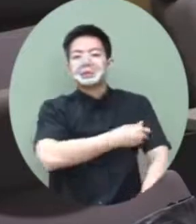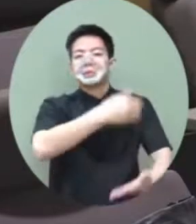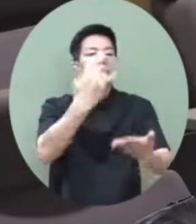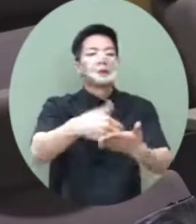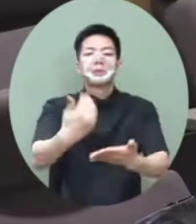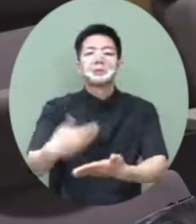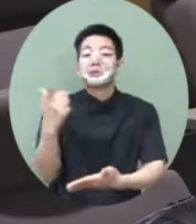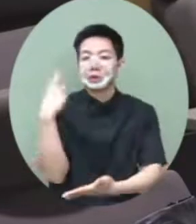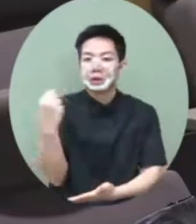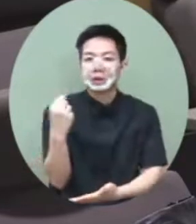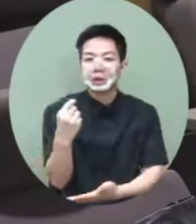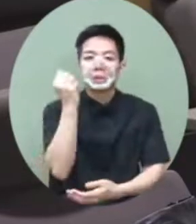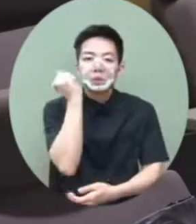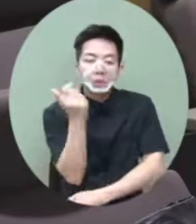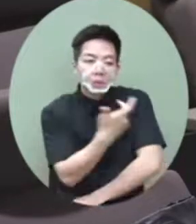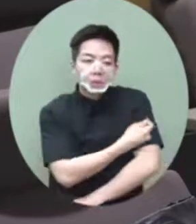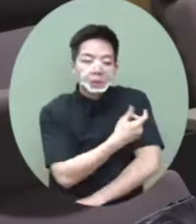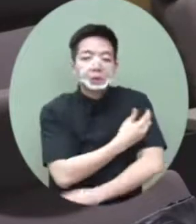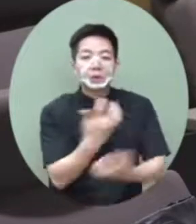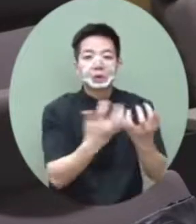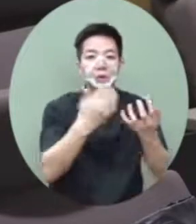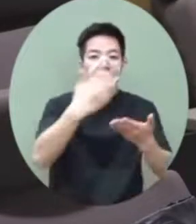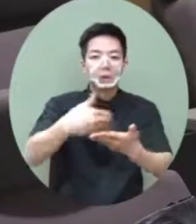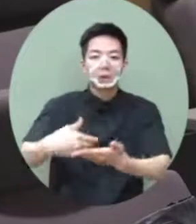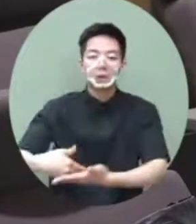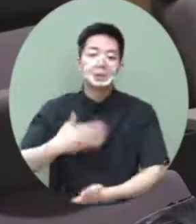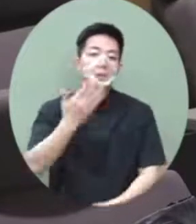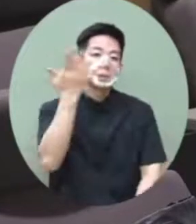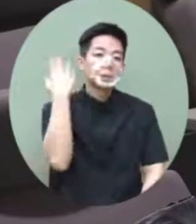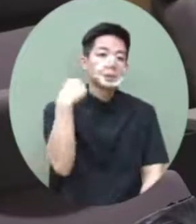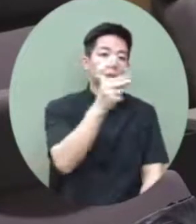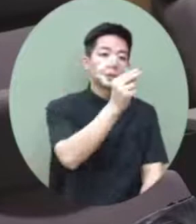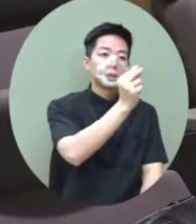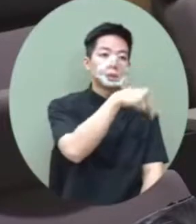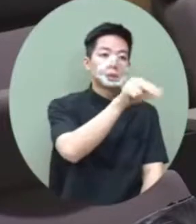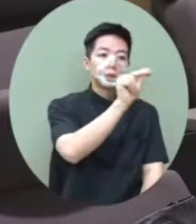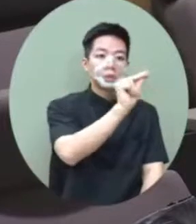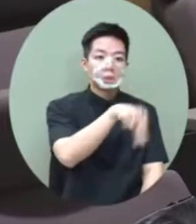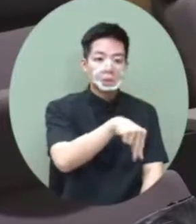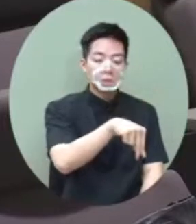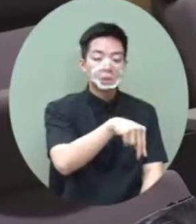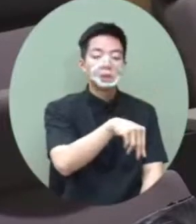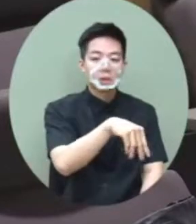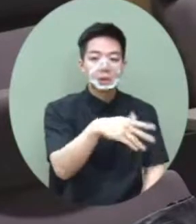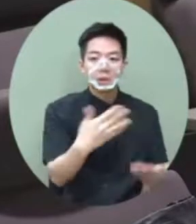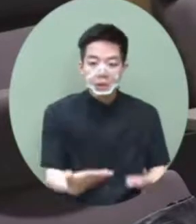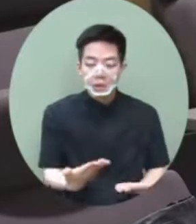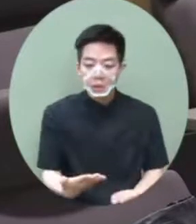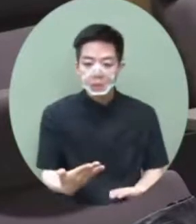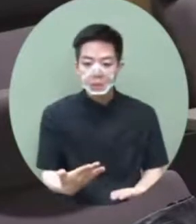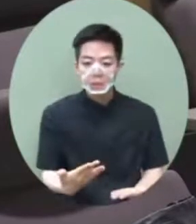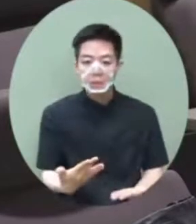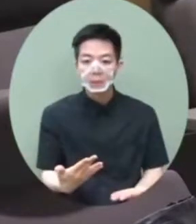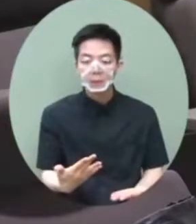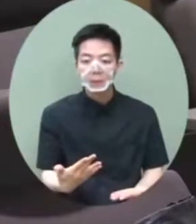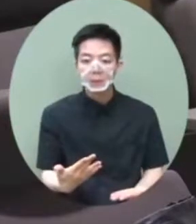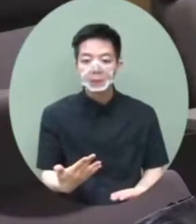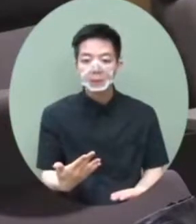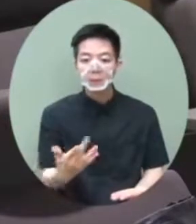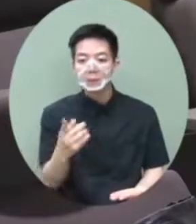from about 7,000 people down to 1,000 people. So there's been